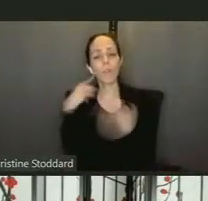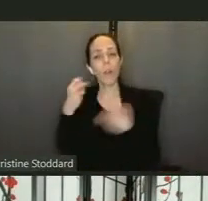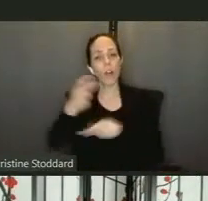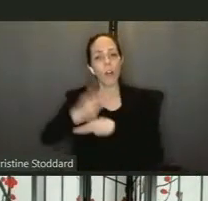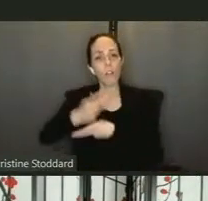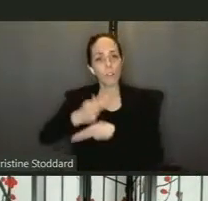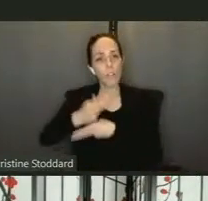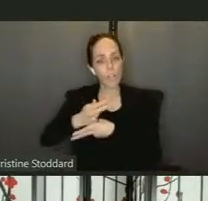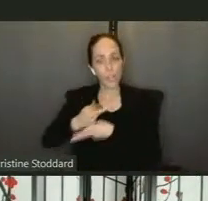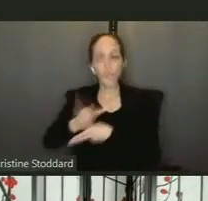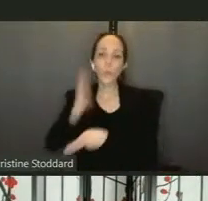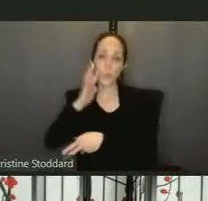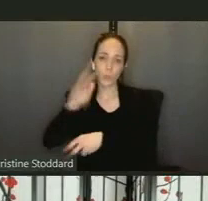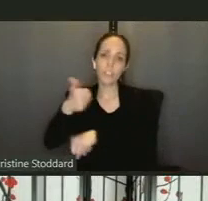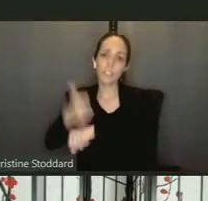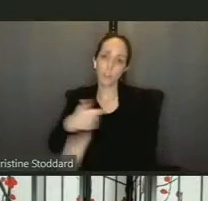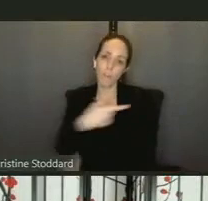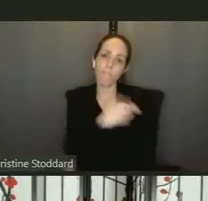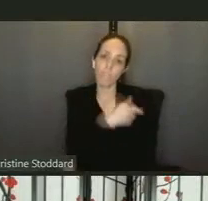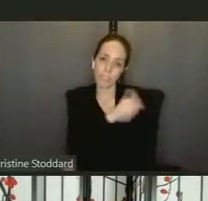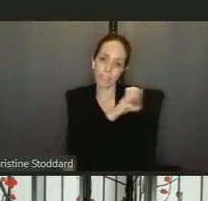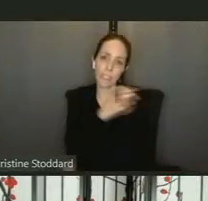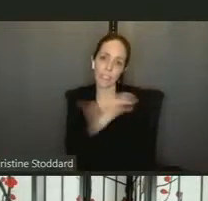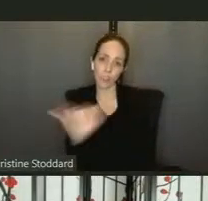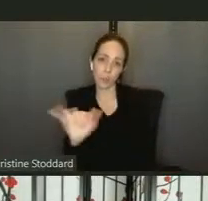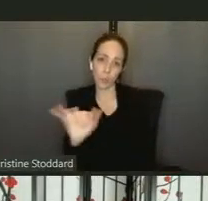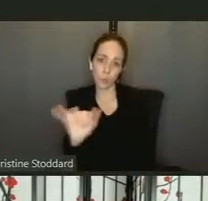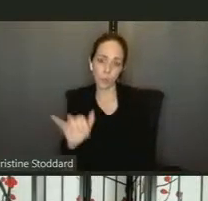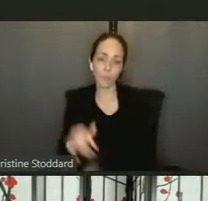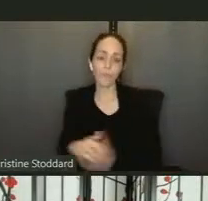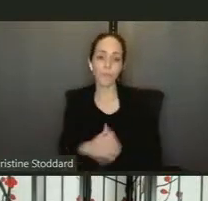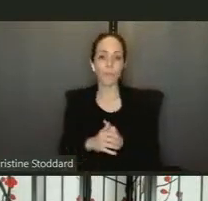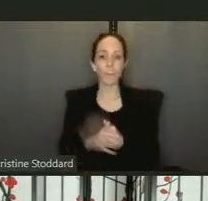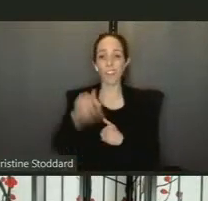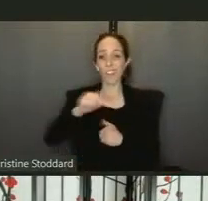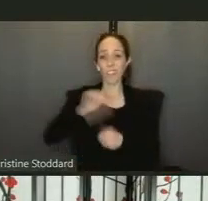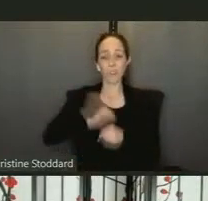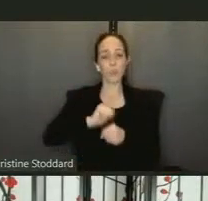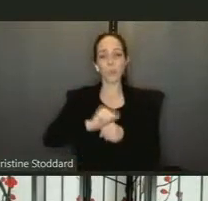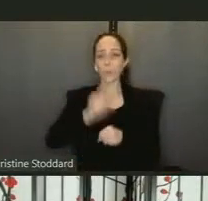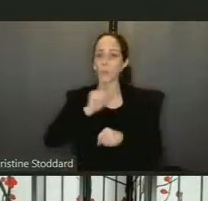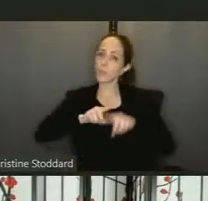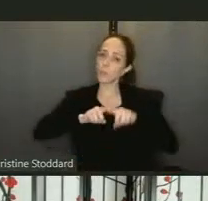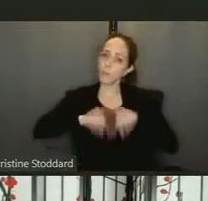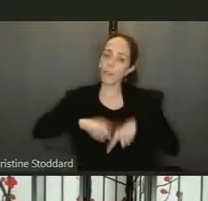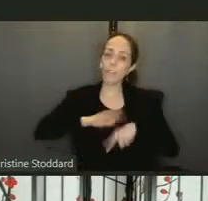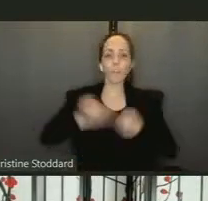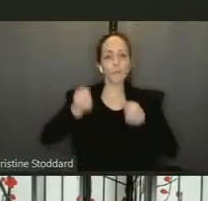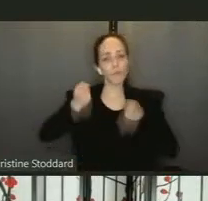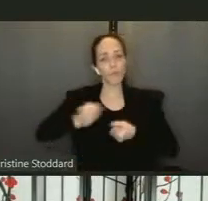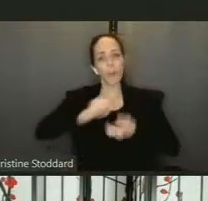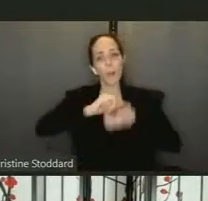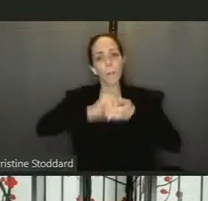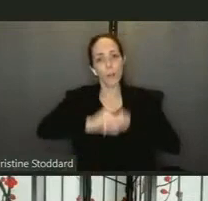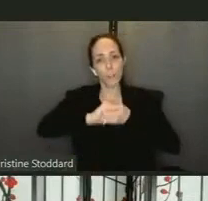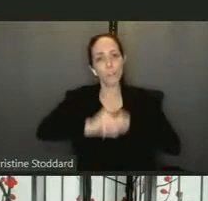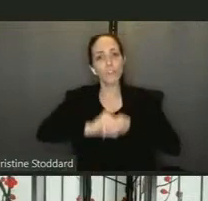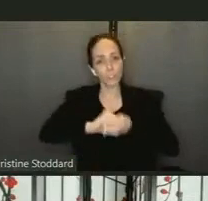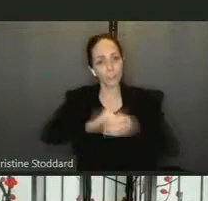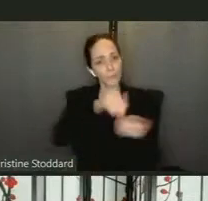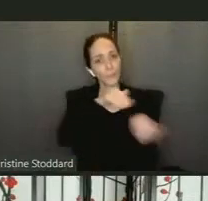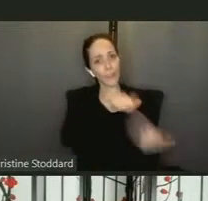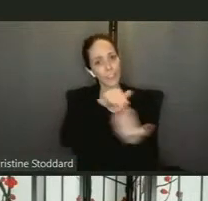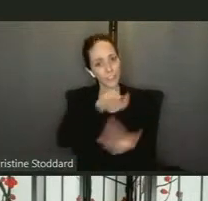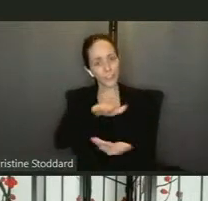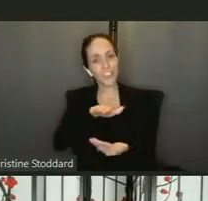health information. And all of this work really relies on strong partnership strategies. And my awesome colleague,